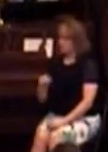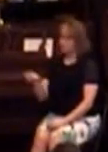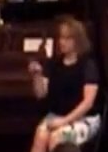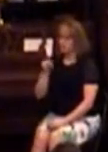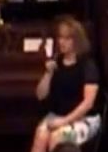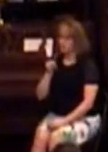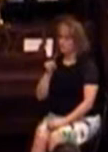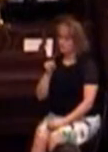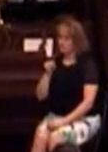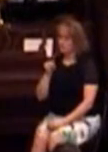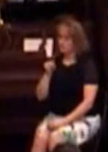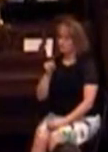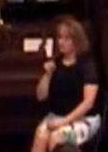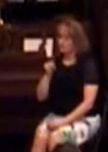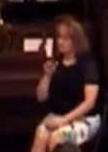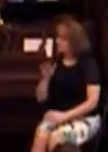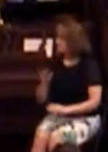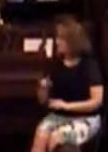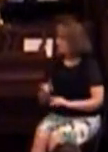How am I blind?